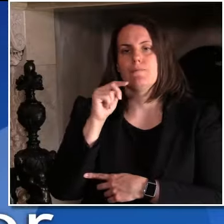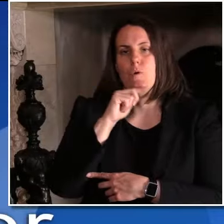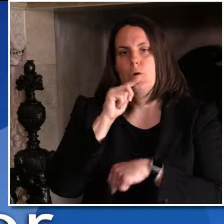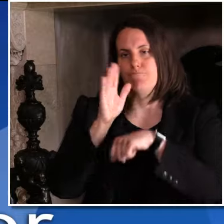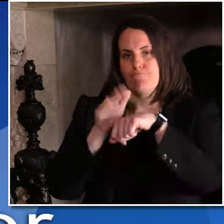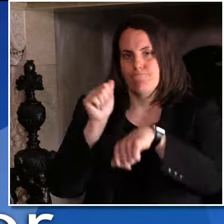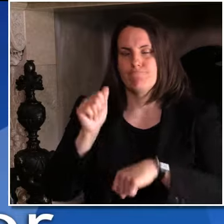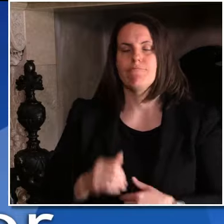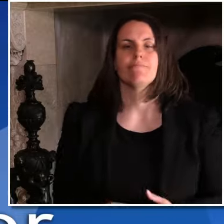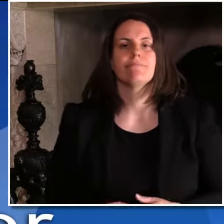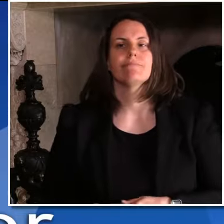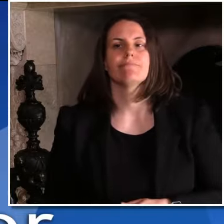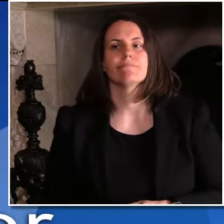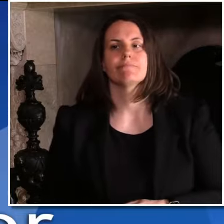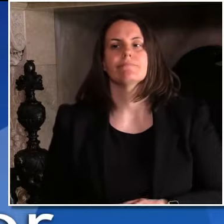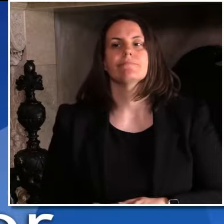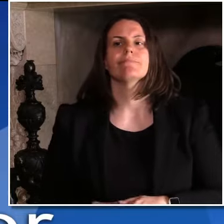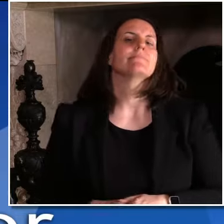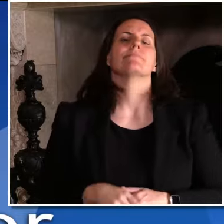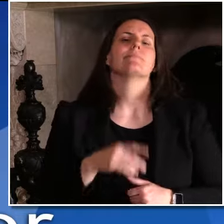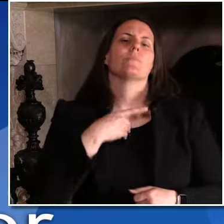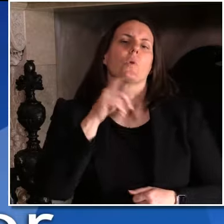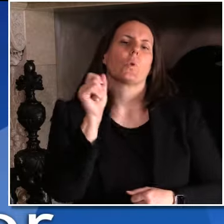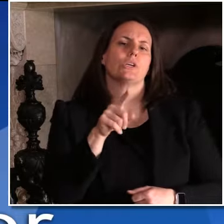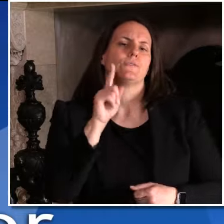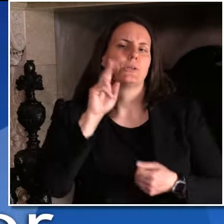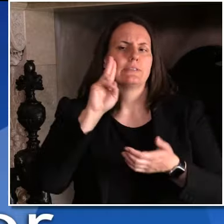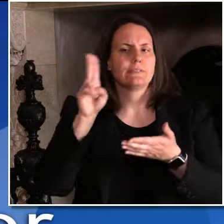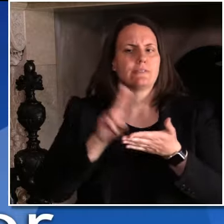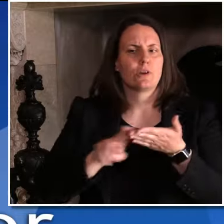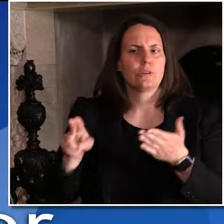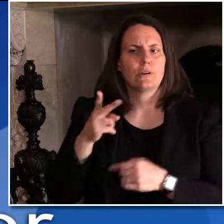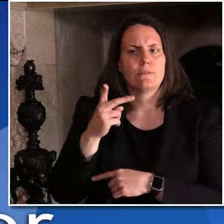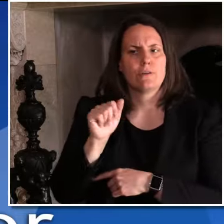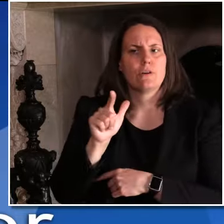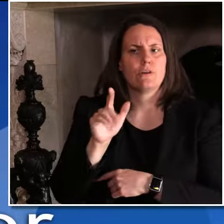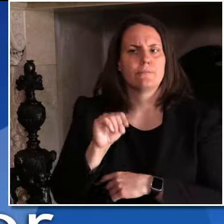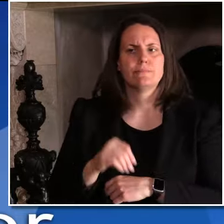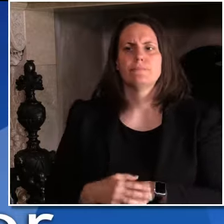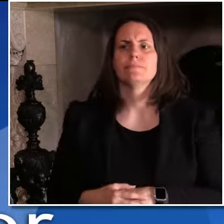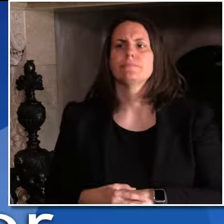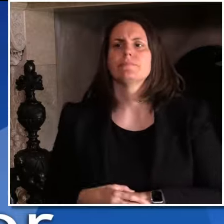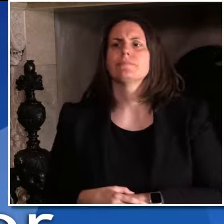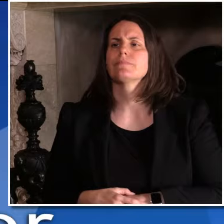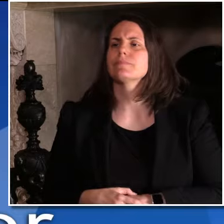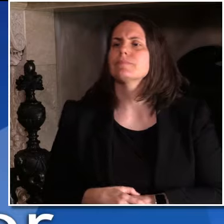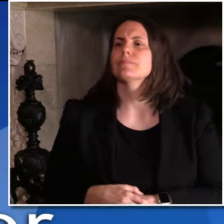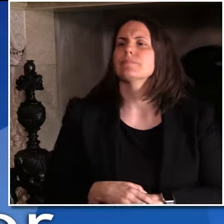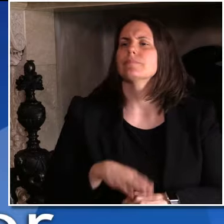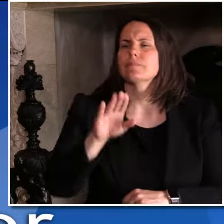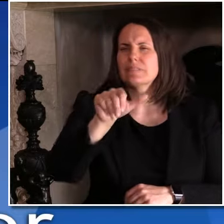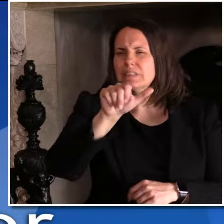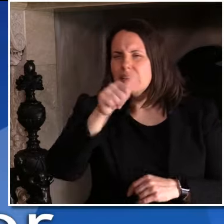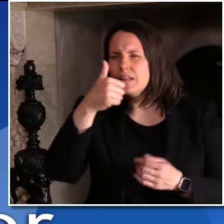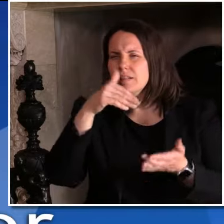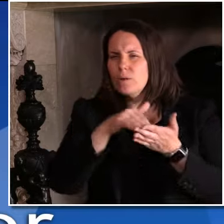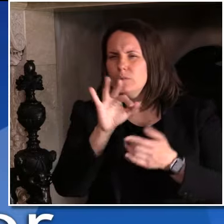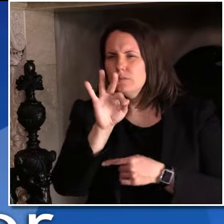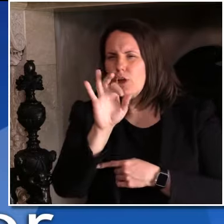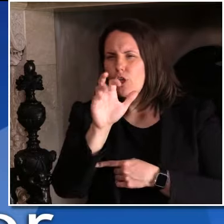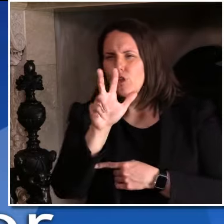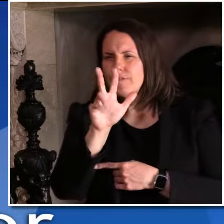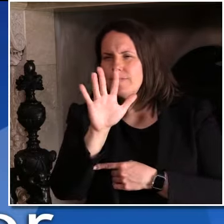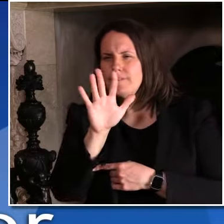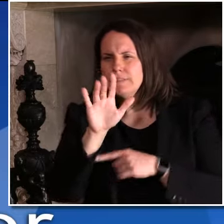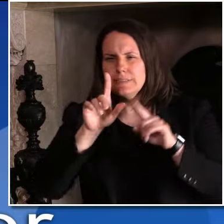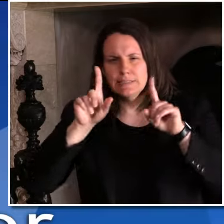For Secretary Designee Palm, question on clarifying the 10,937 testing capacity number. Is that per day, meaning the